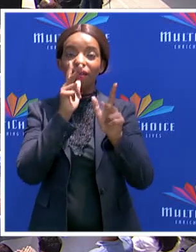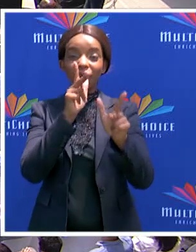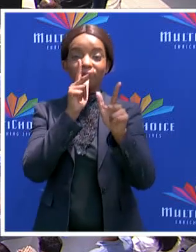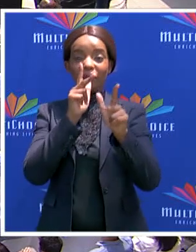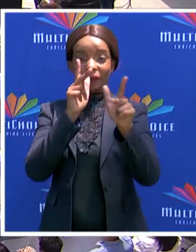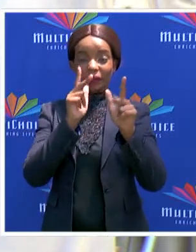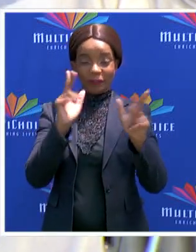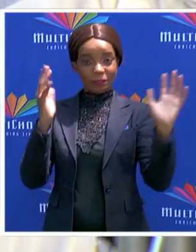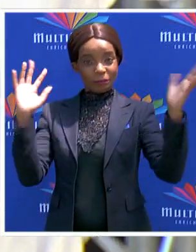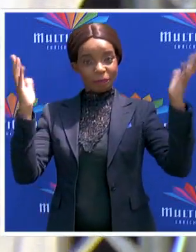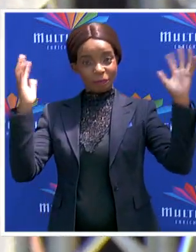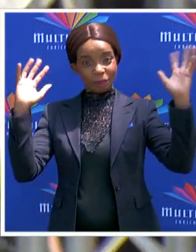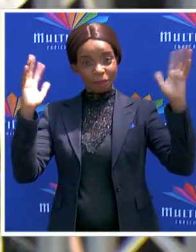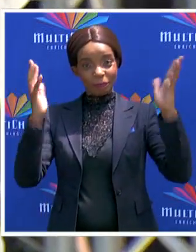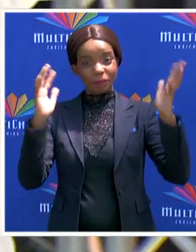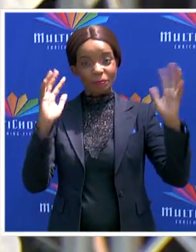But